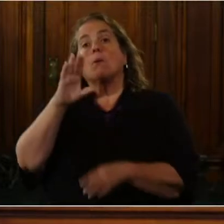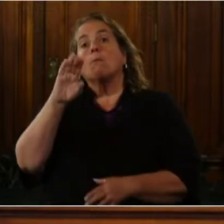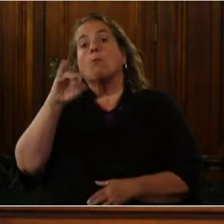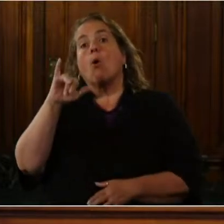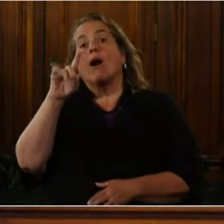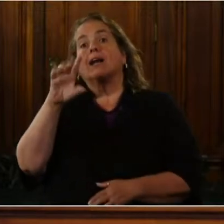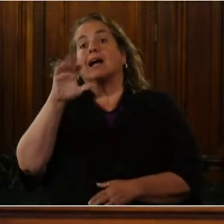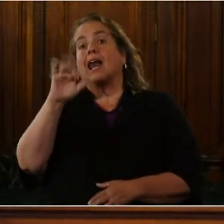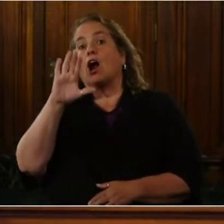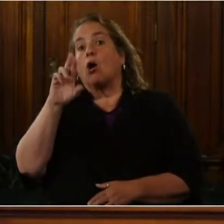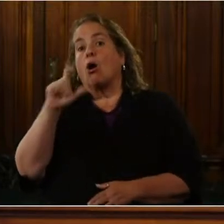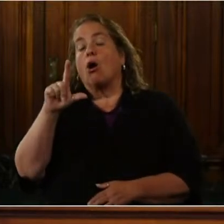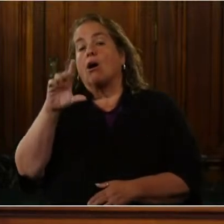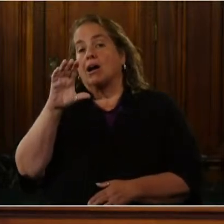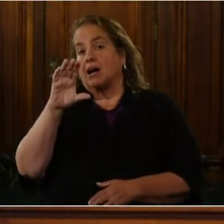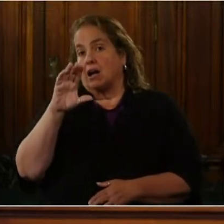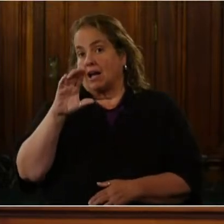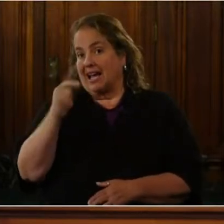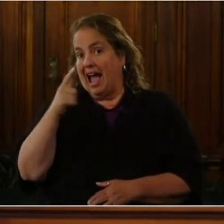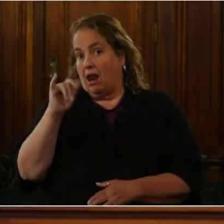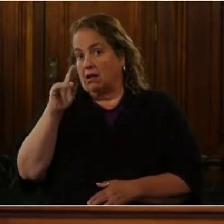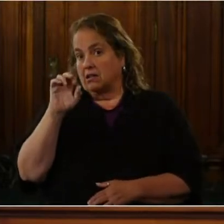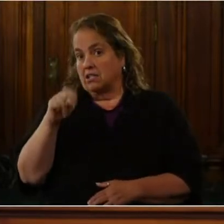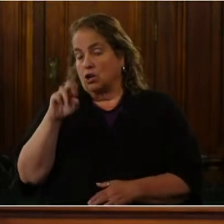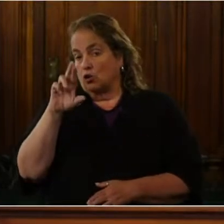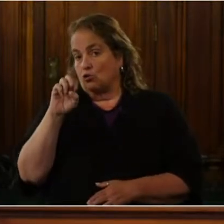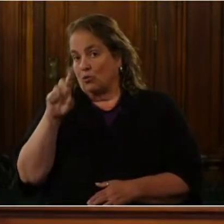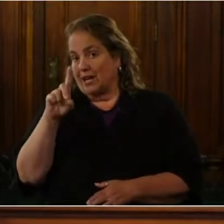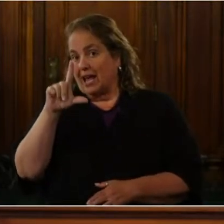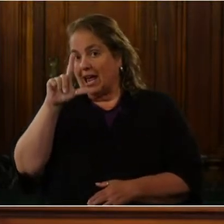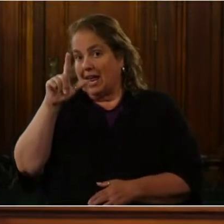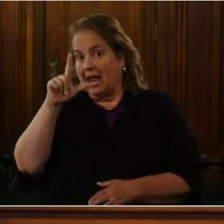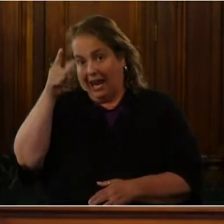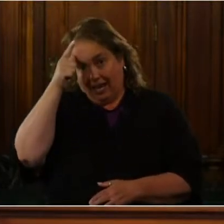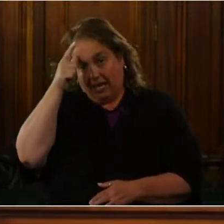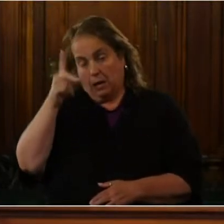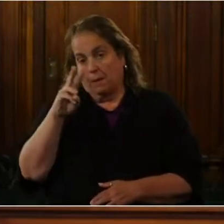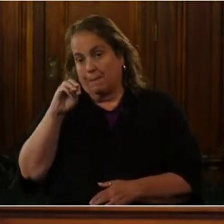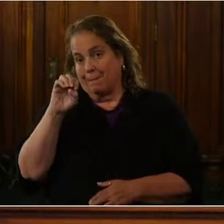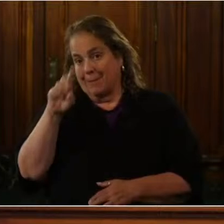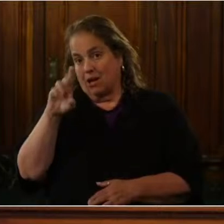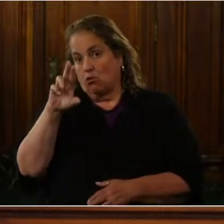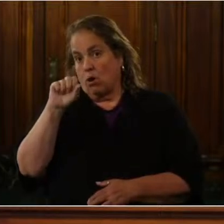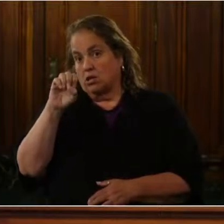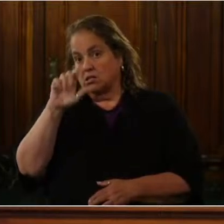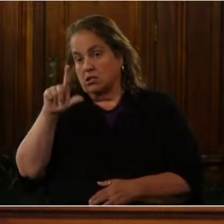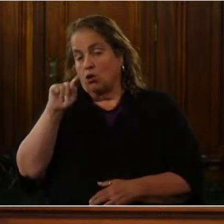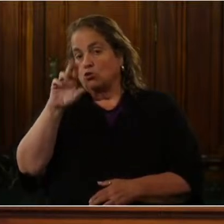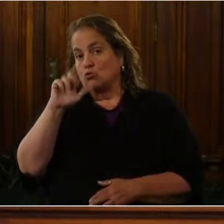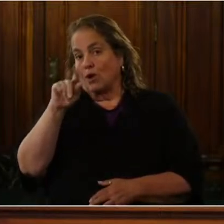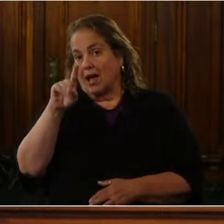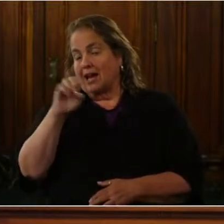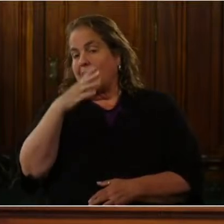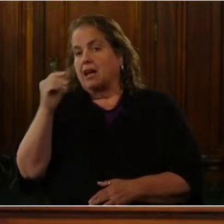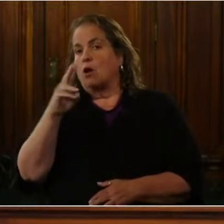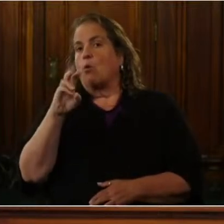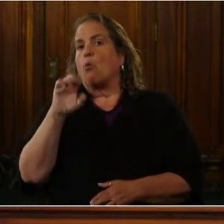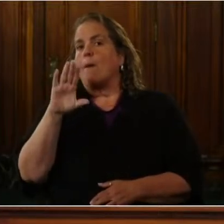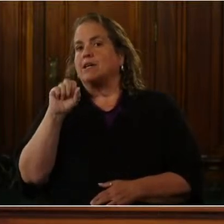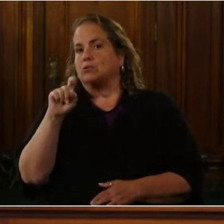Clinton, Gallatin, Grant, Greene, Lincoln, Meade, Russell, Trigg, and